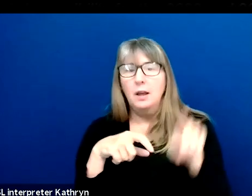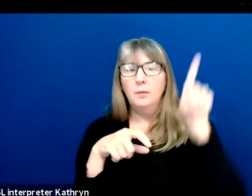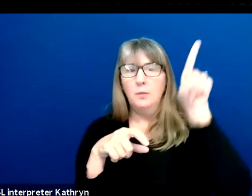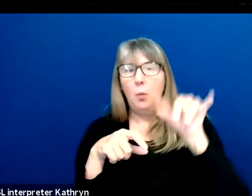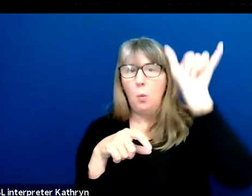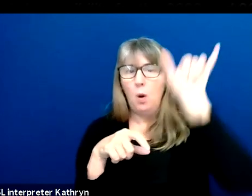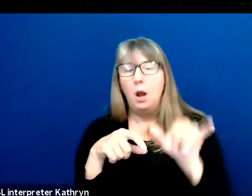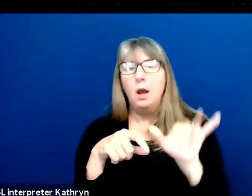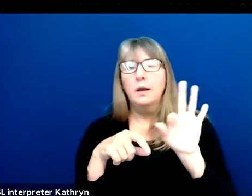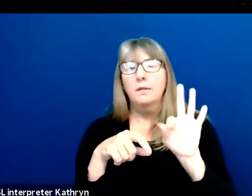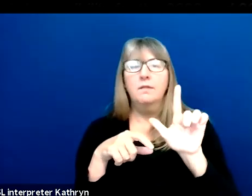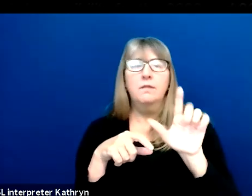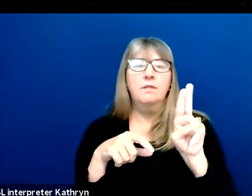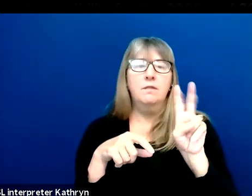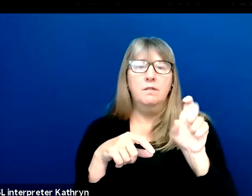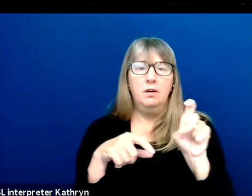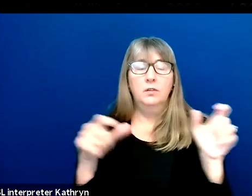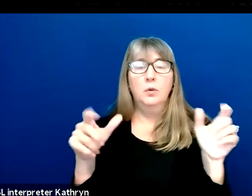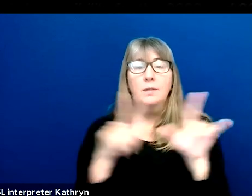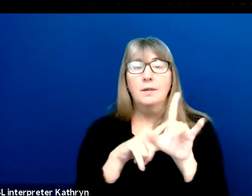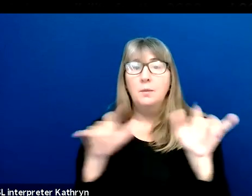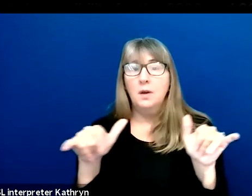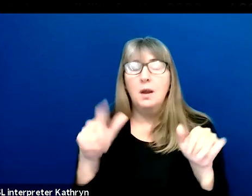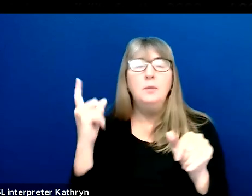so if we play them together, this is what we get.